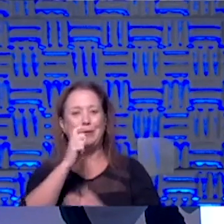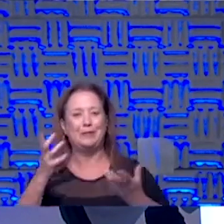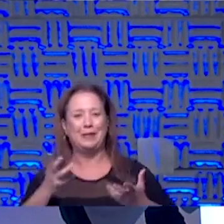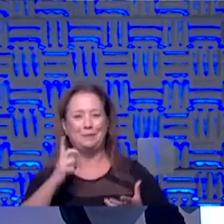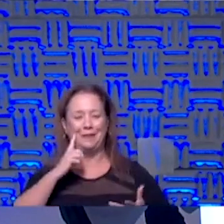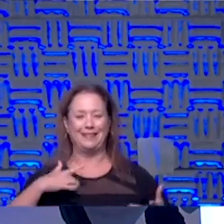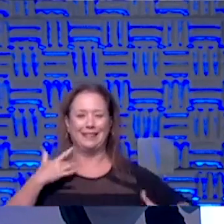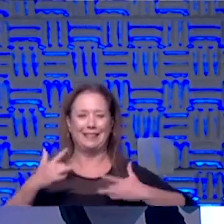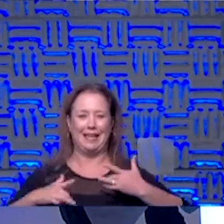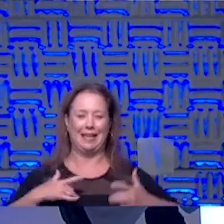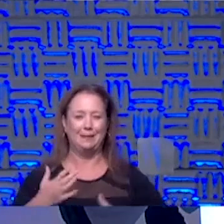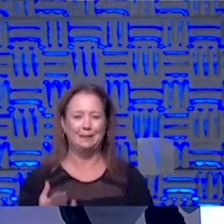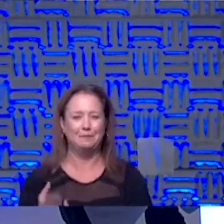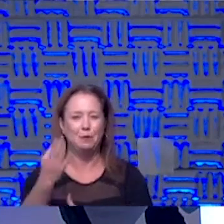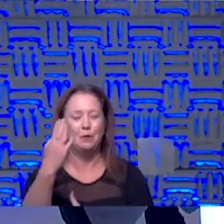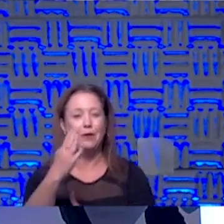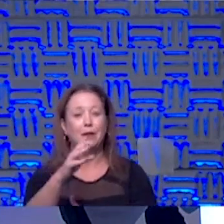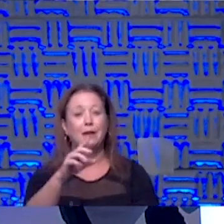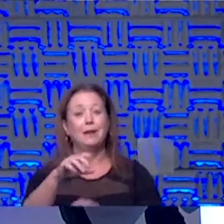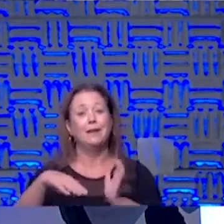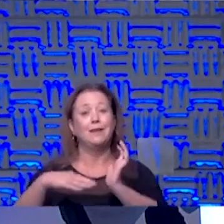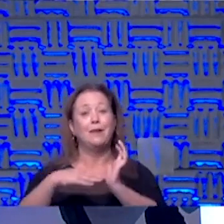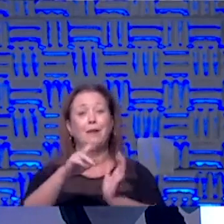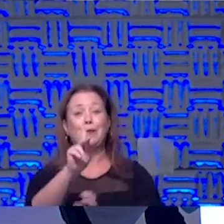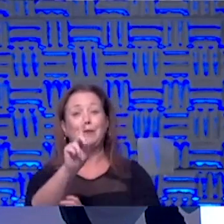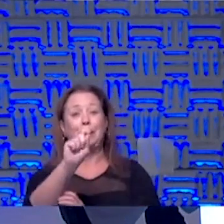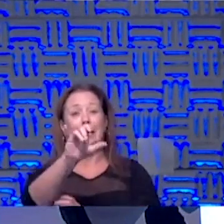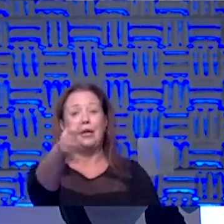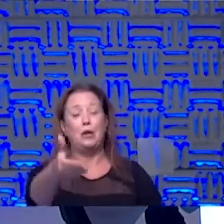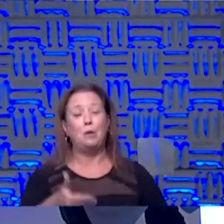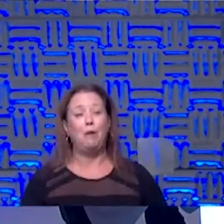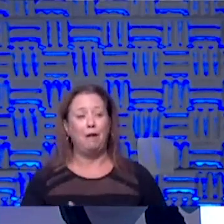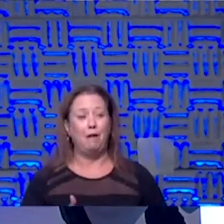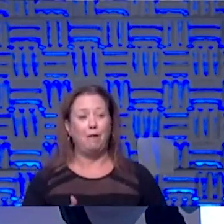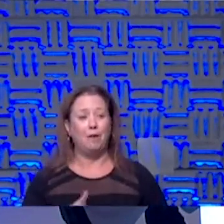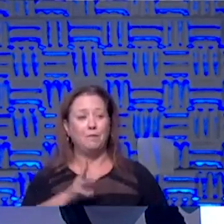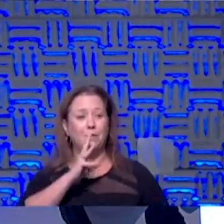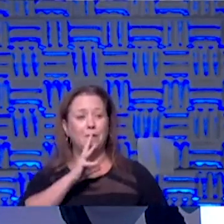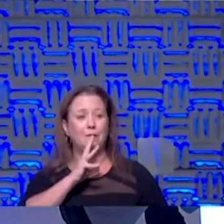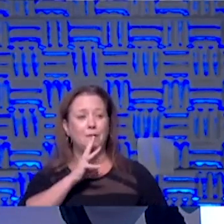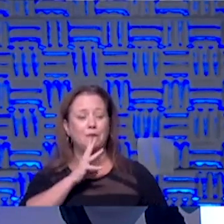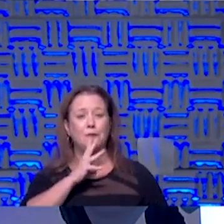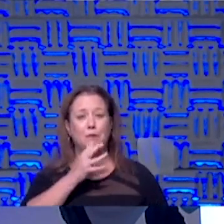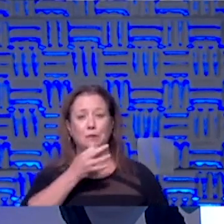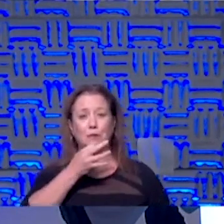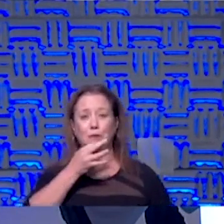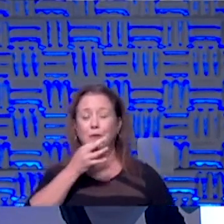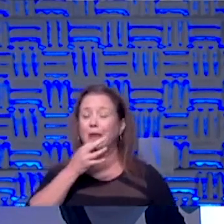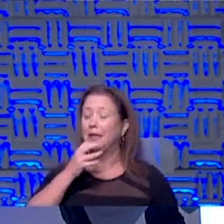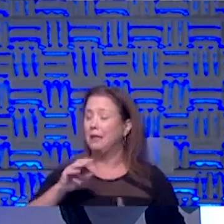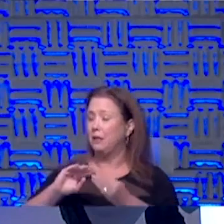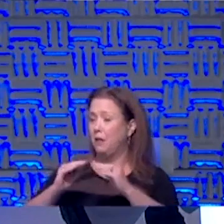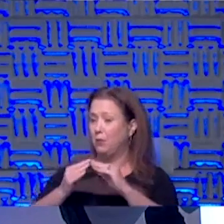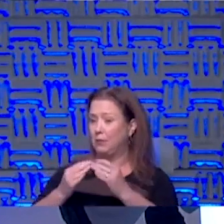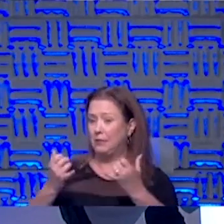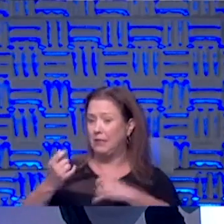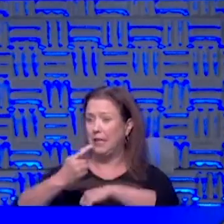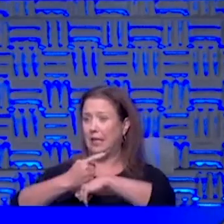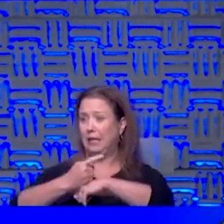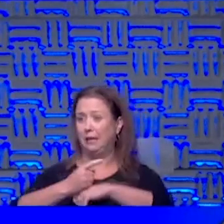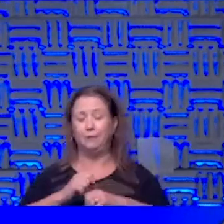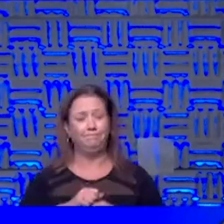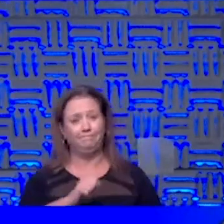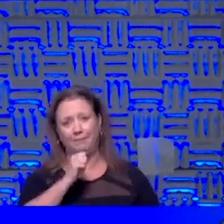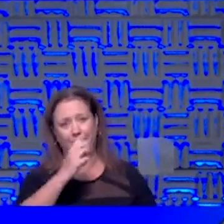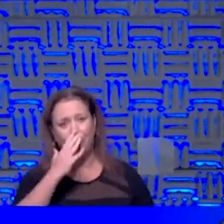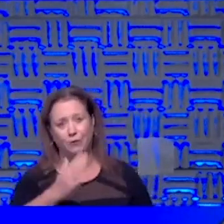wound up. We're pretty excited. Dr. Key, welcome here with us. We're going to turn to you for just a moment. First, Hawk. Yeah. How do we look? Not so